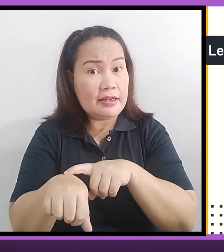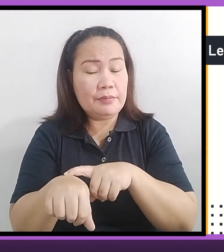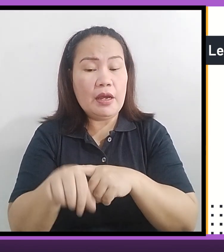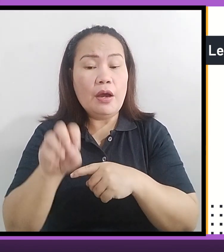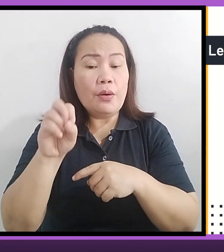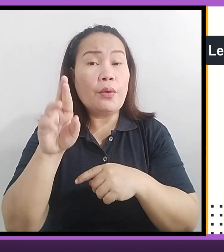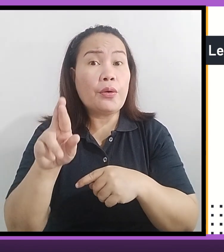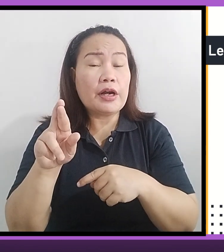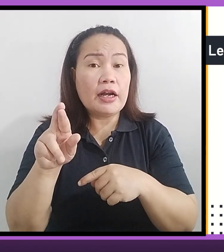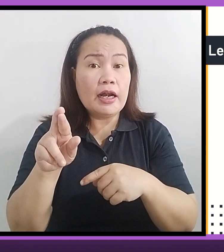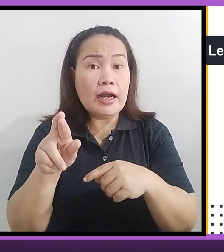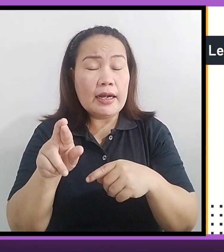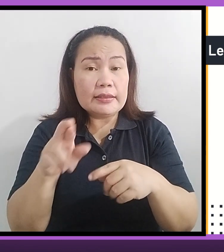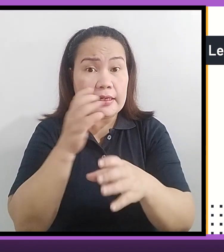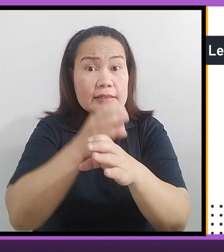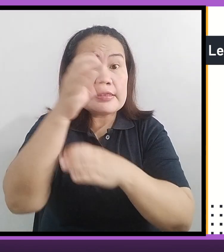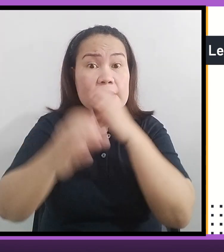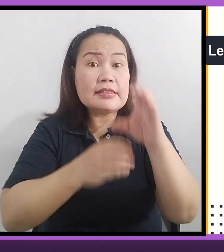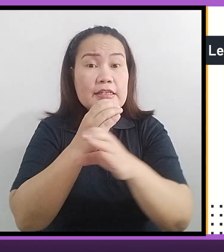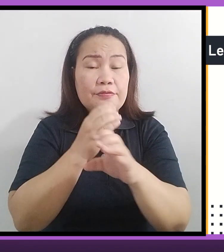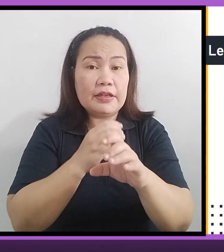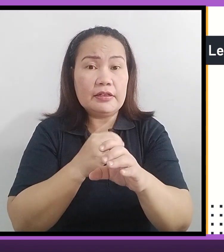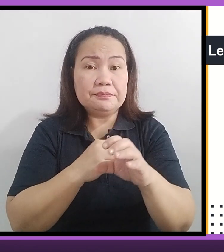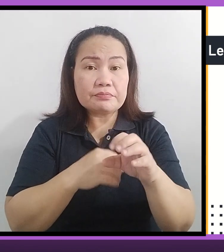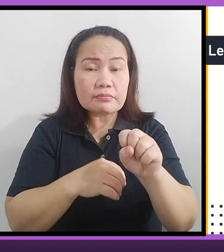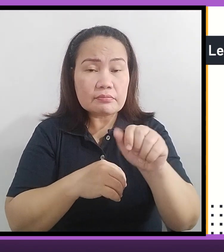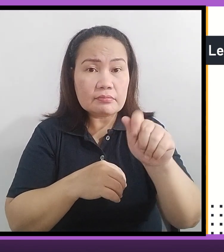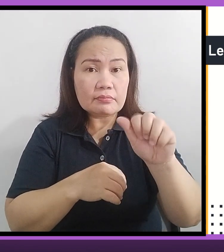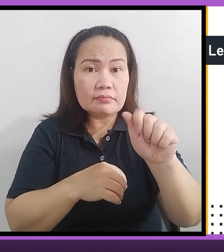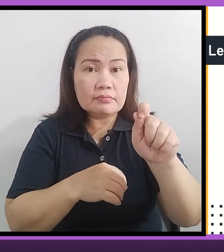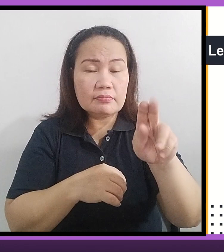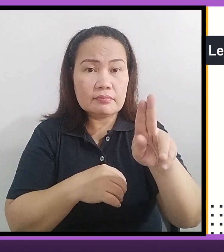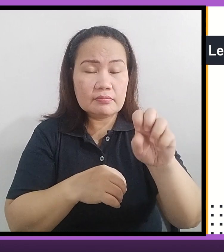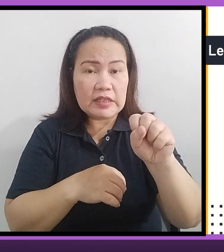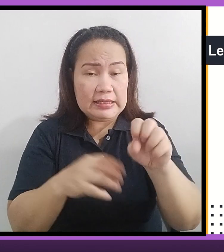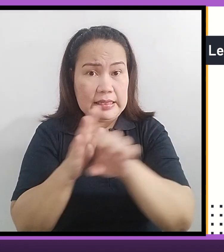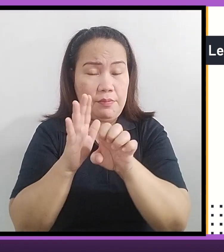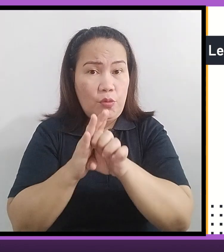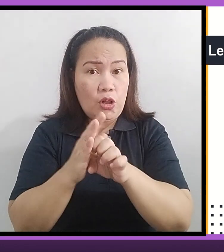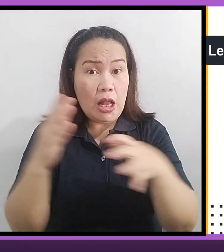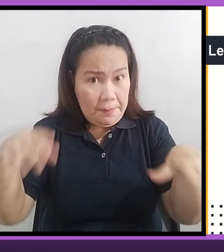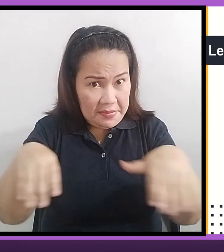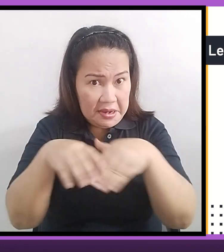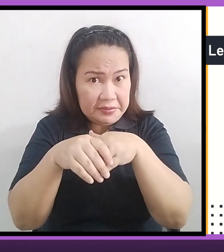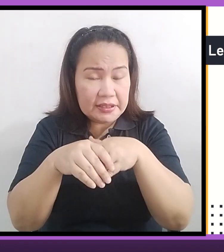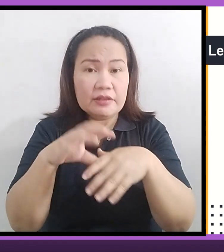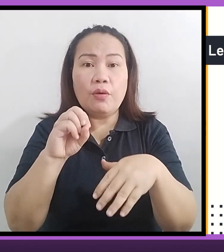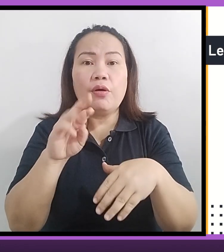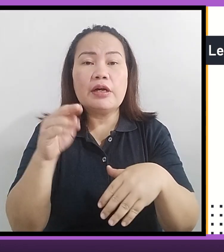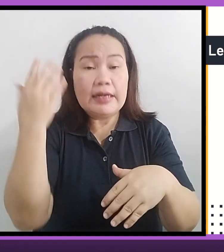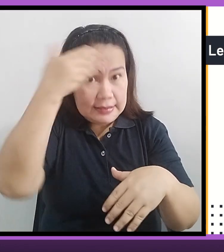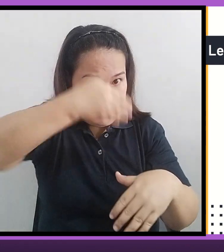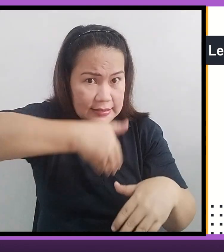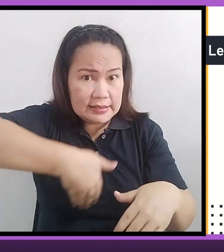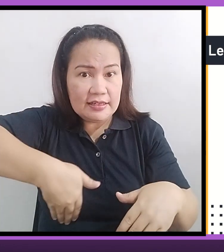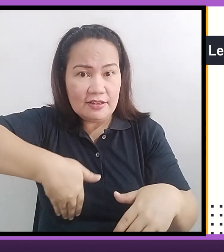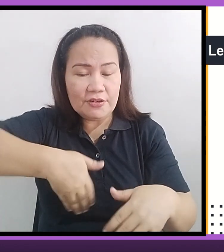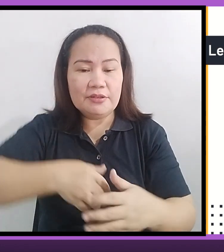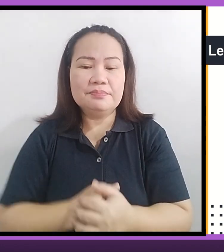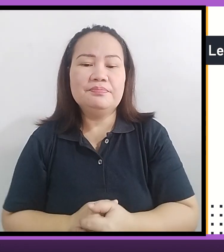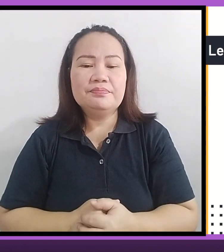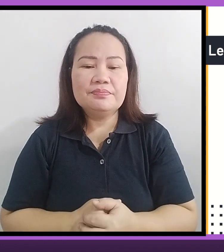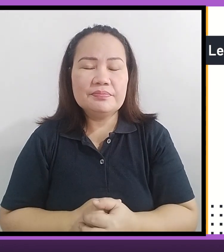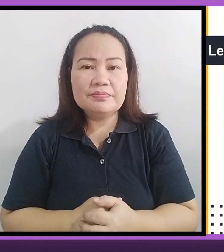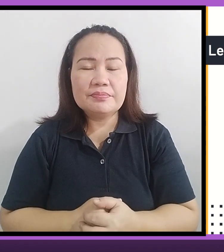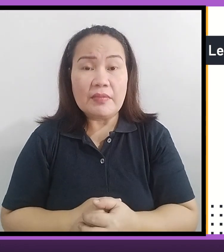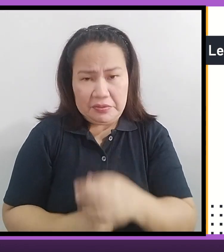the other example of the variables measured at the nominal level include your gender, like yes, the marital